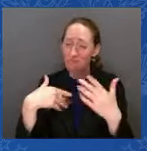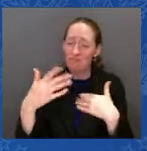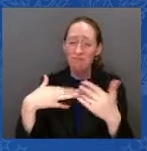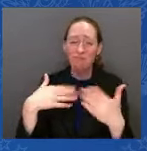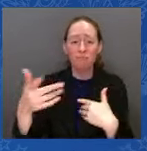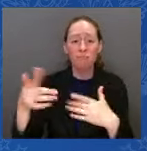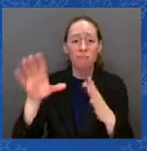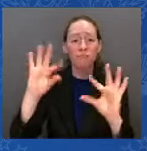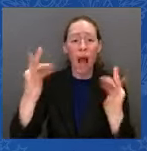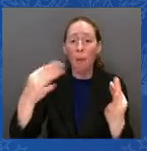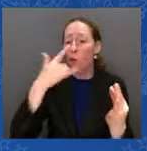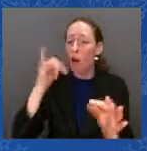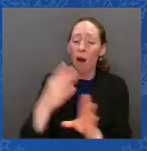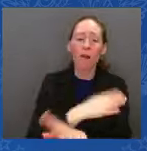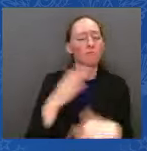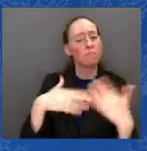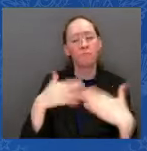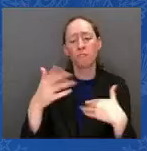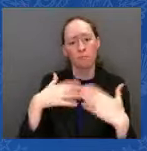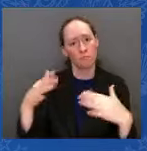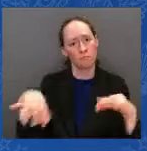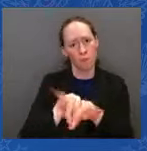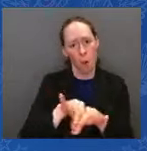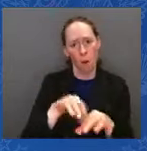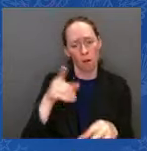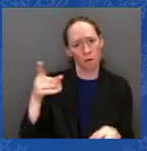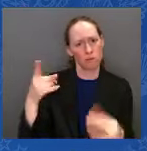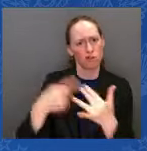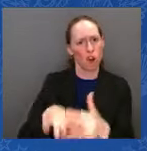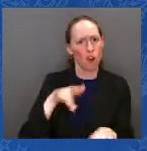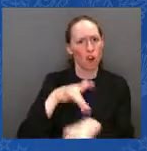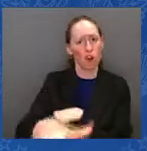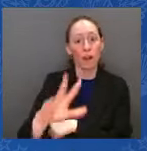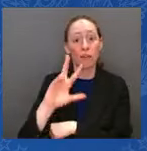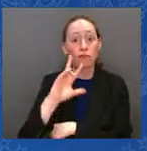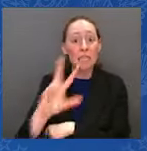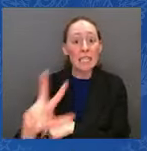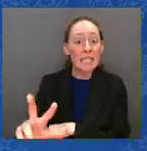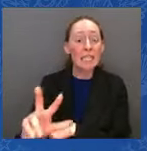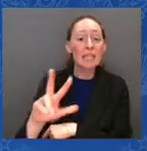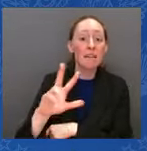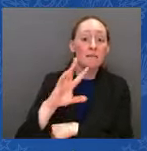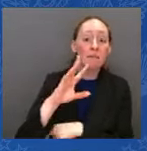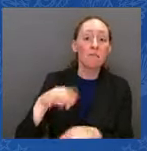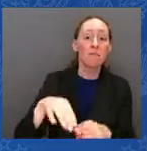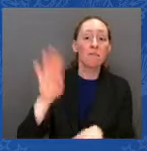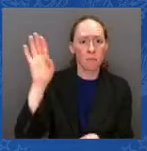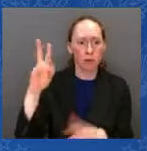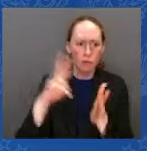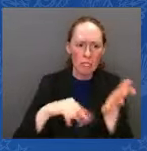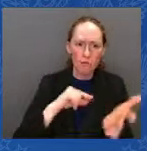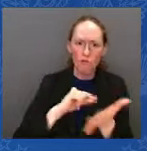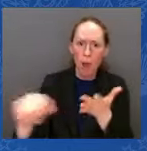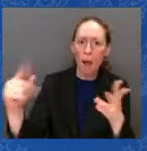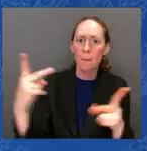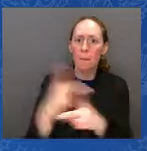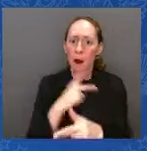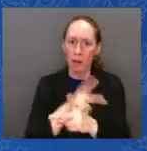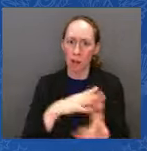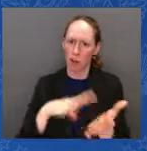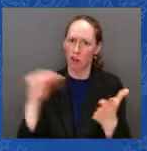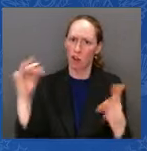to a school at age 3, learning reading, writing, arithmetic, age 3 and 4 and 5, we end up increasing